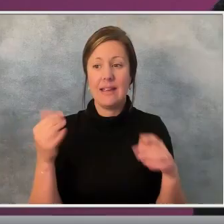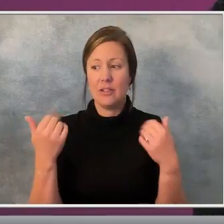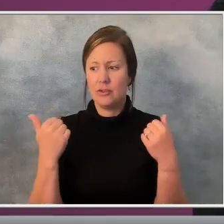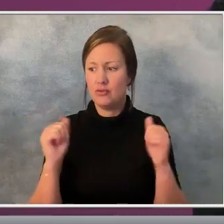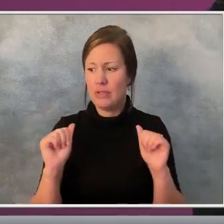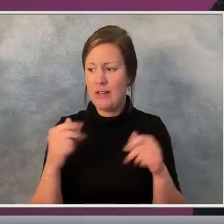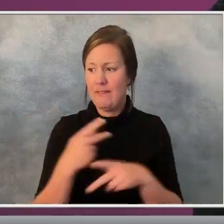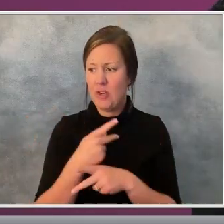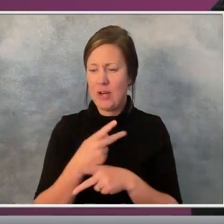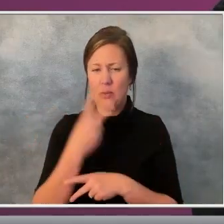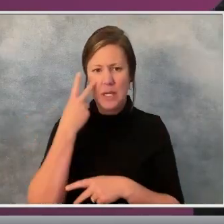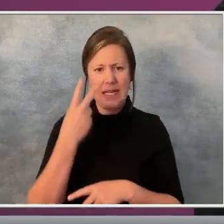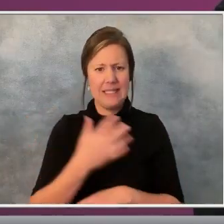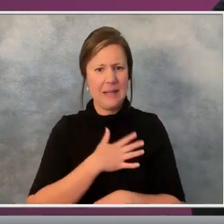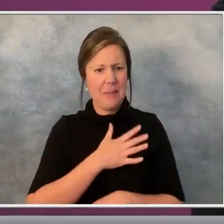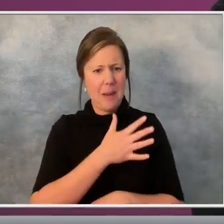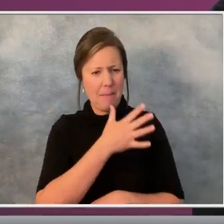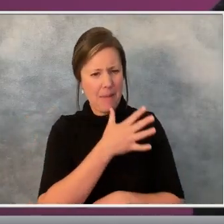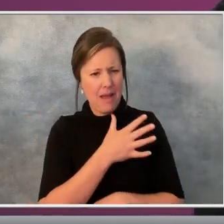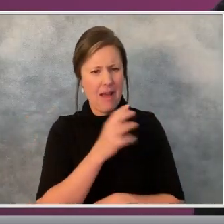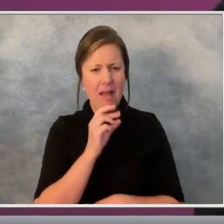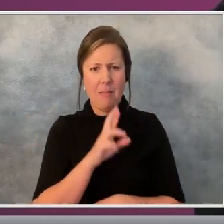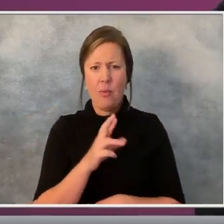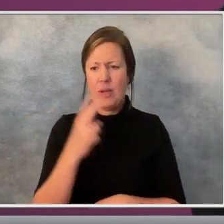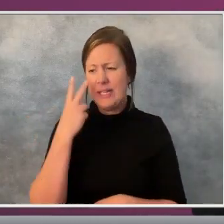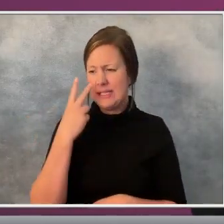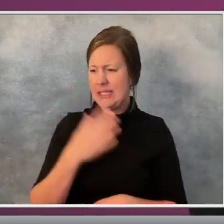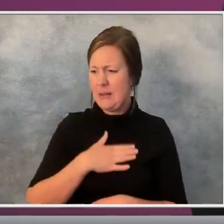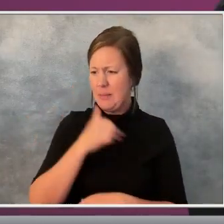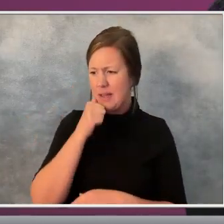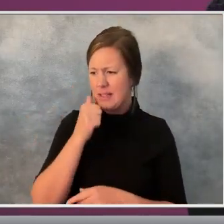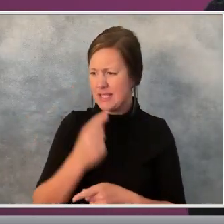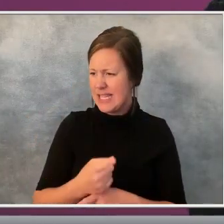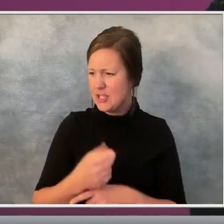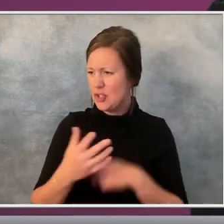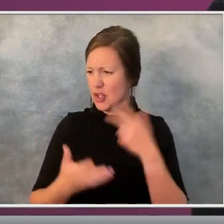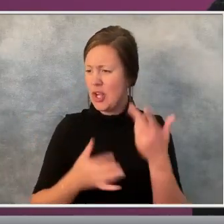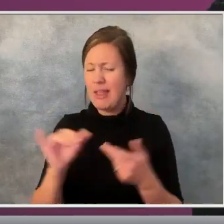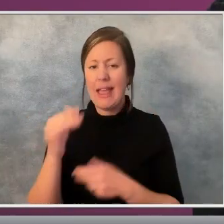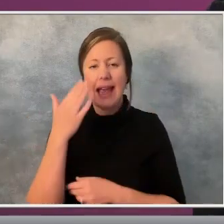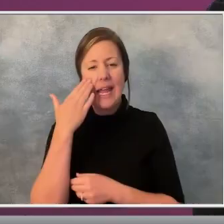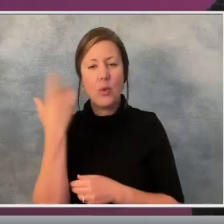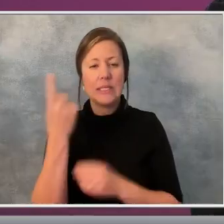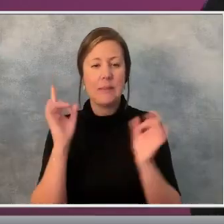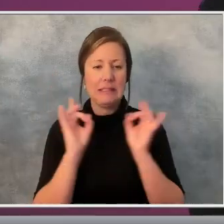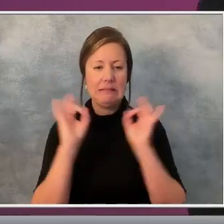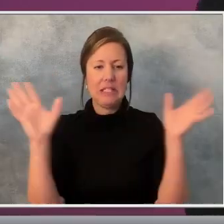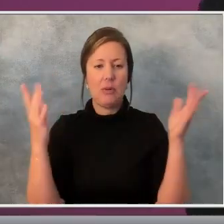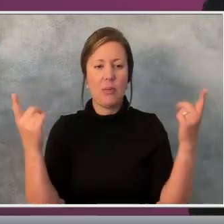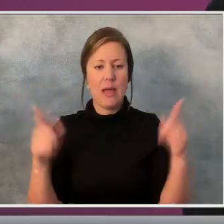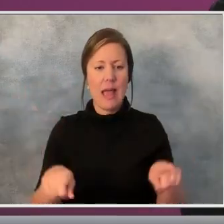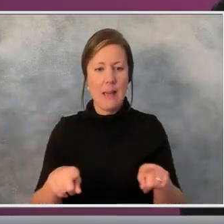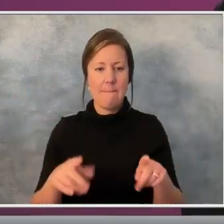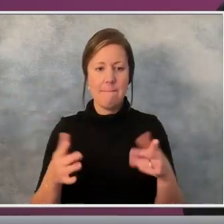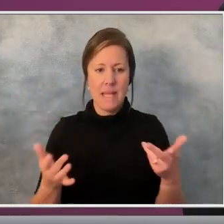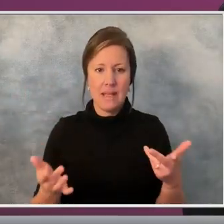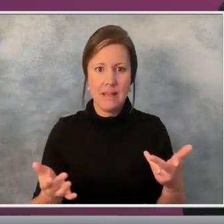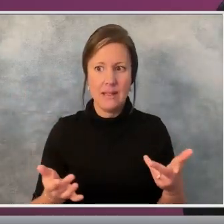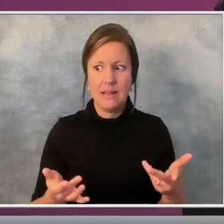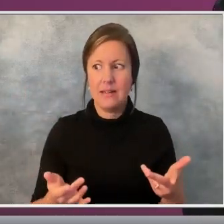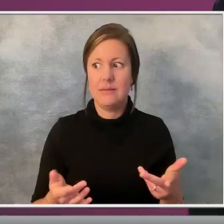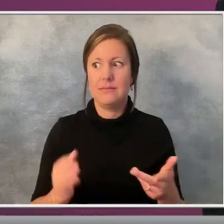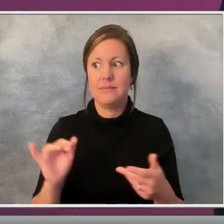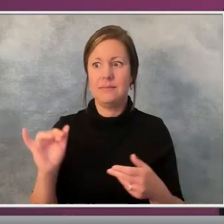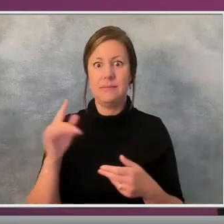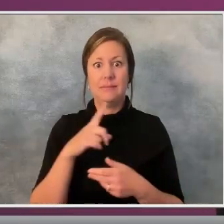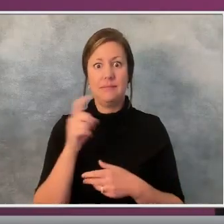or my sister? I saw somebody, and I knew something terribly had happened, because it's like, I'm in Kansas City,